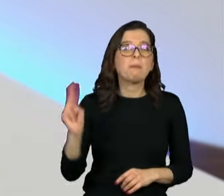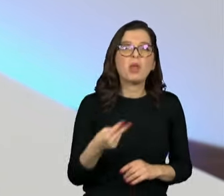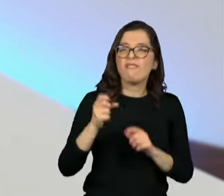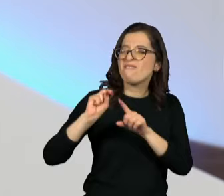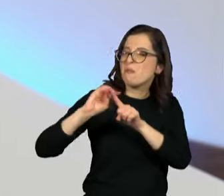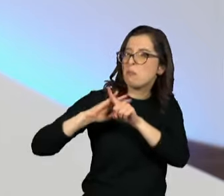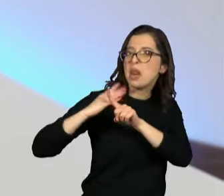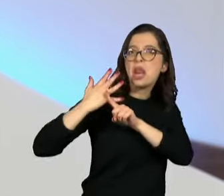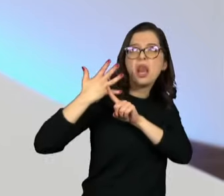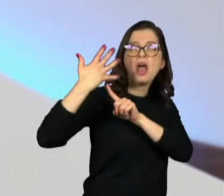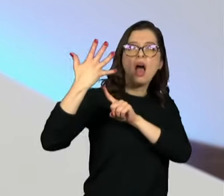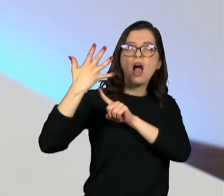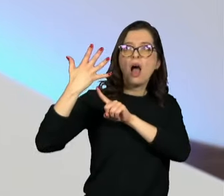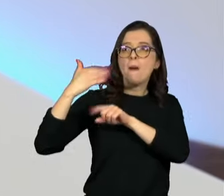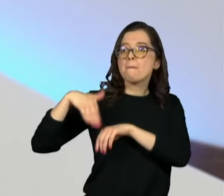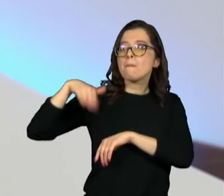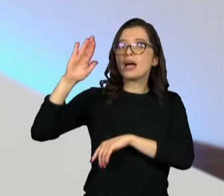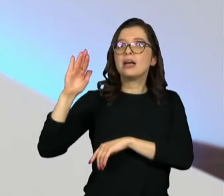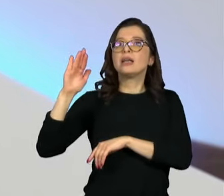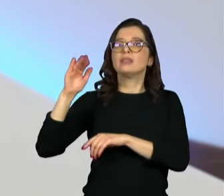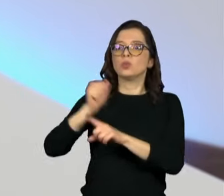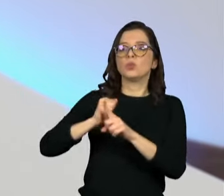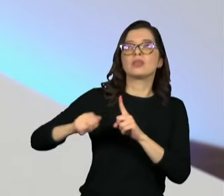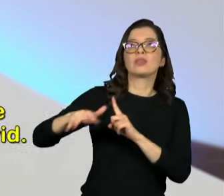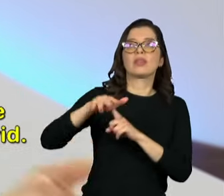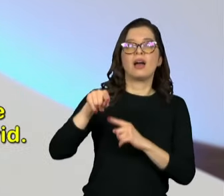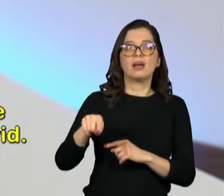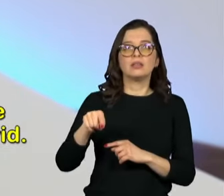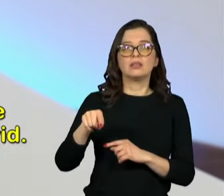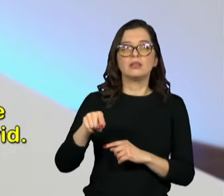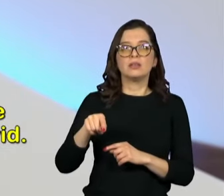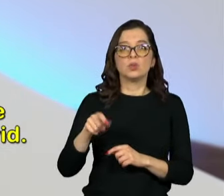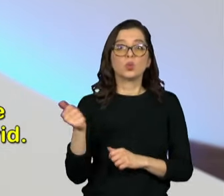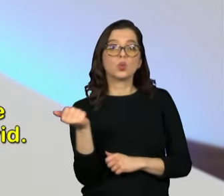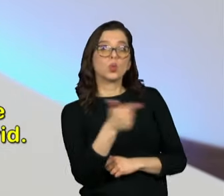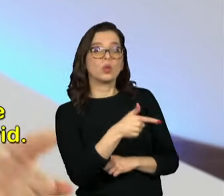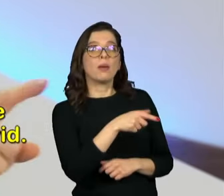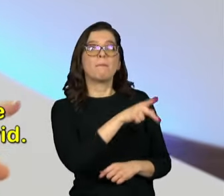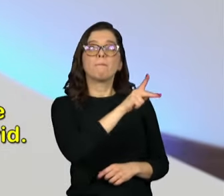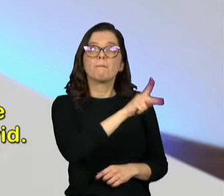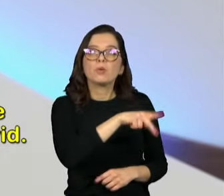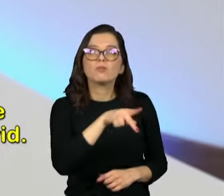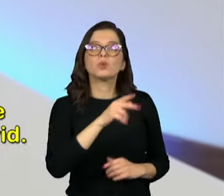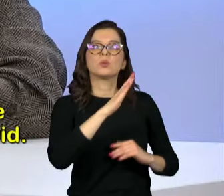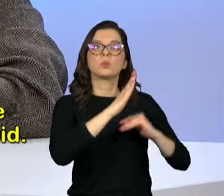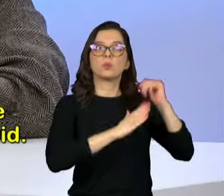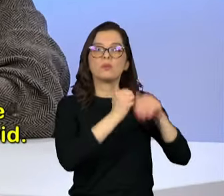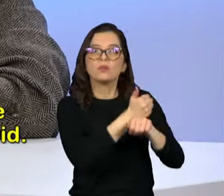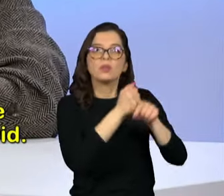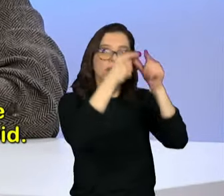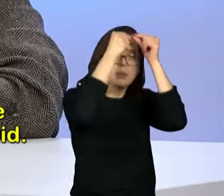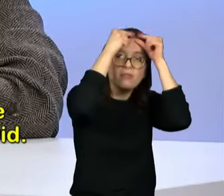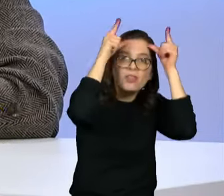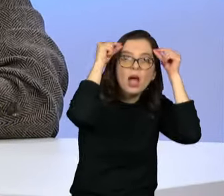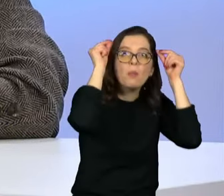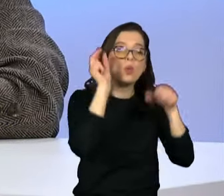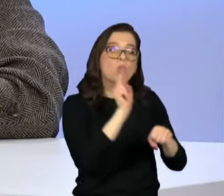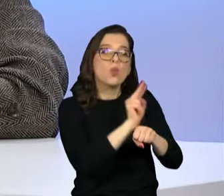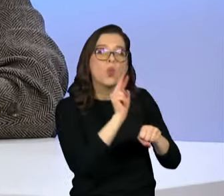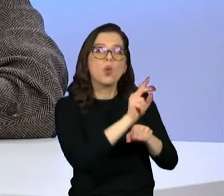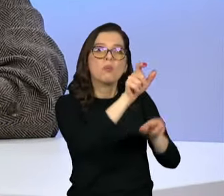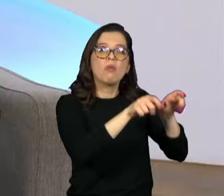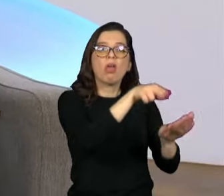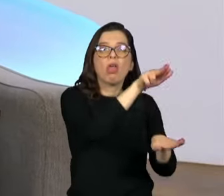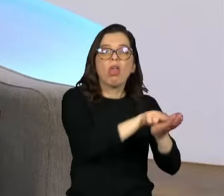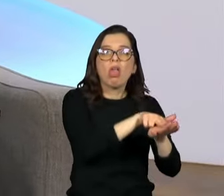2,000 times greater value to the society than a school teacher or a nurse caring for COVID patients. But